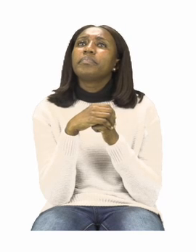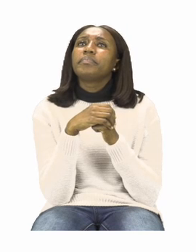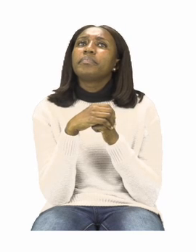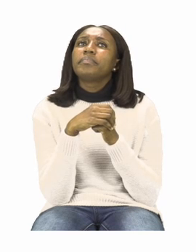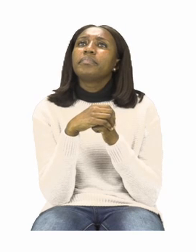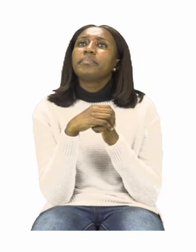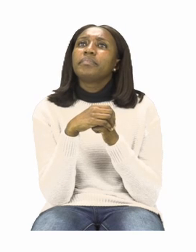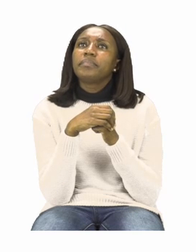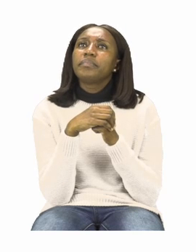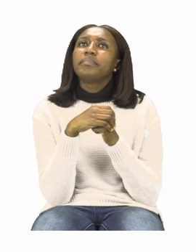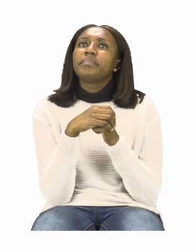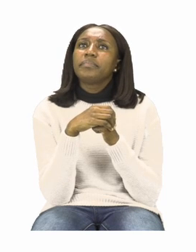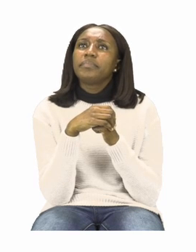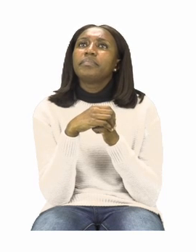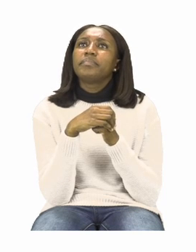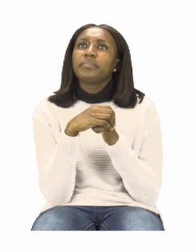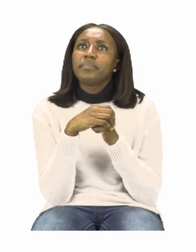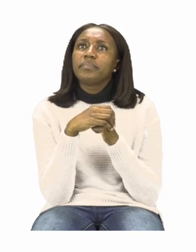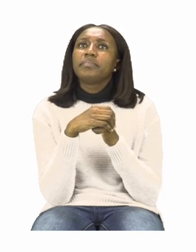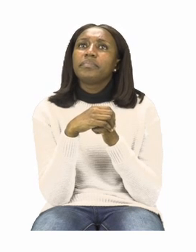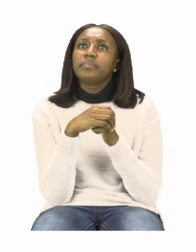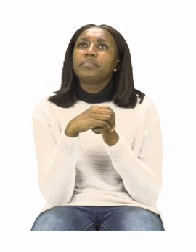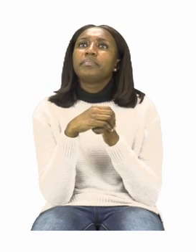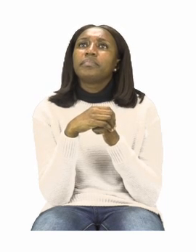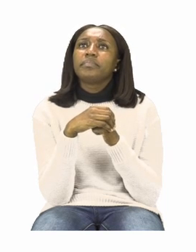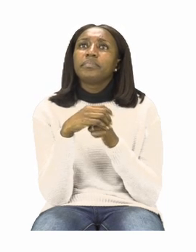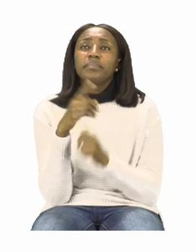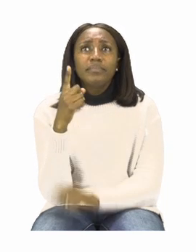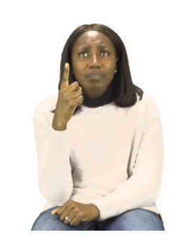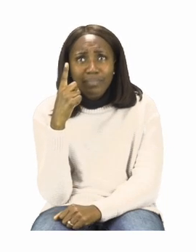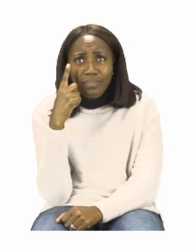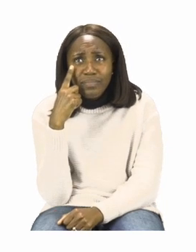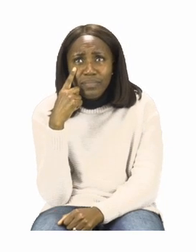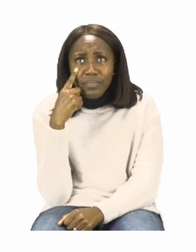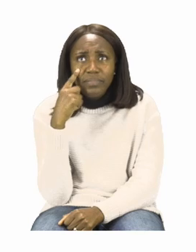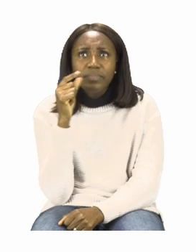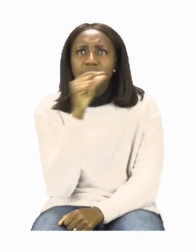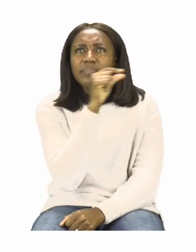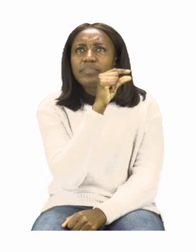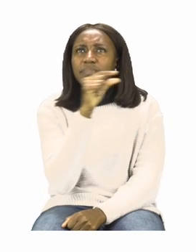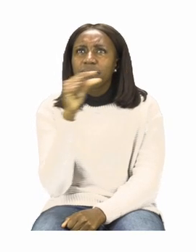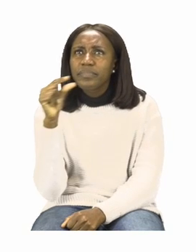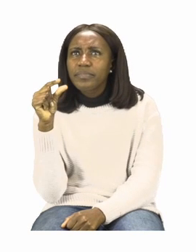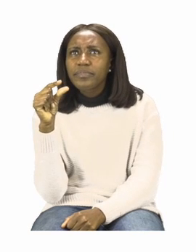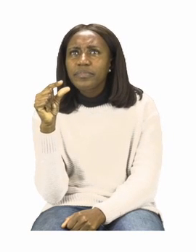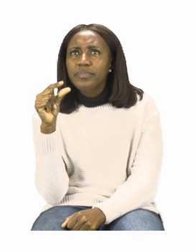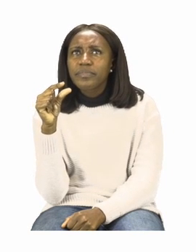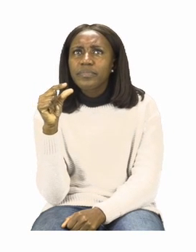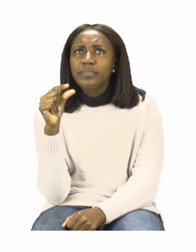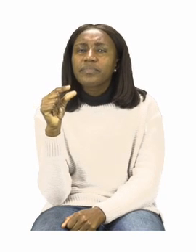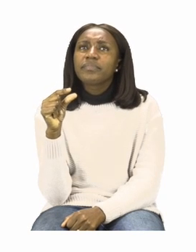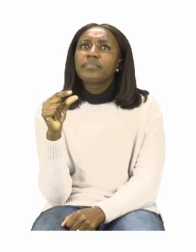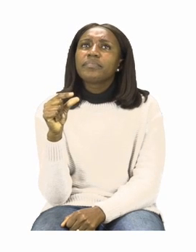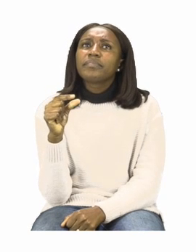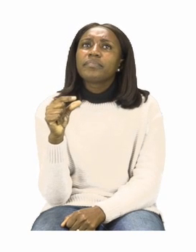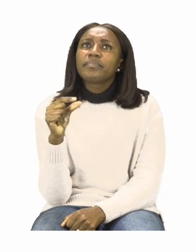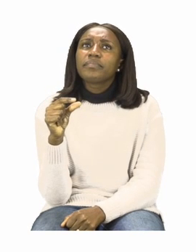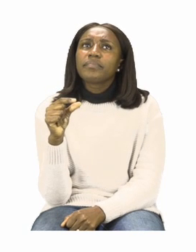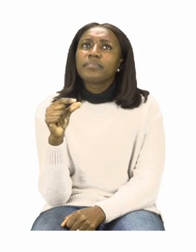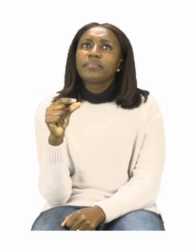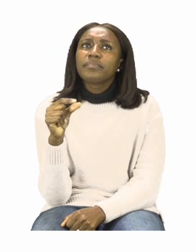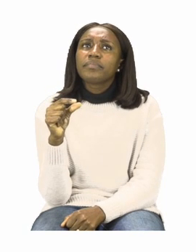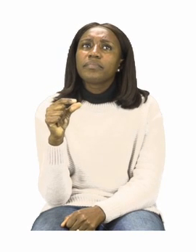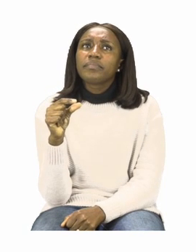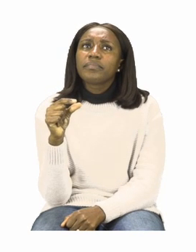you will see that each word is given to you in a